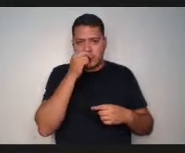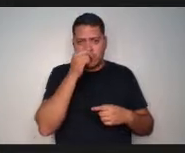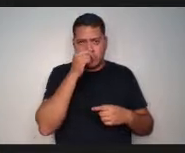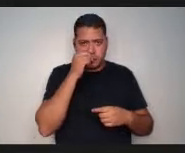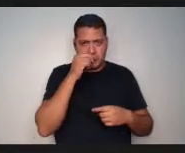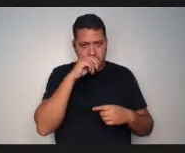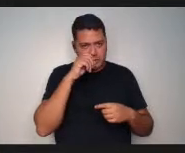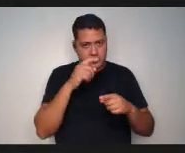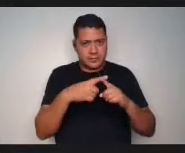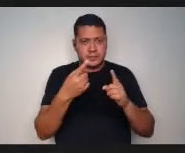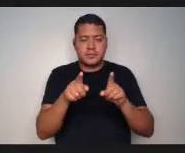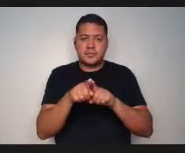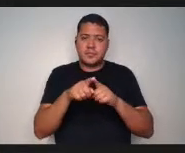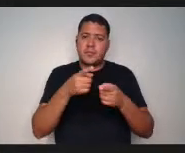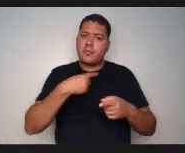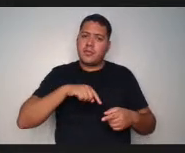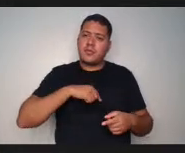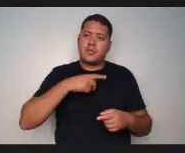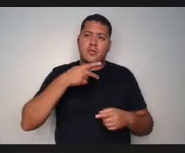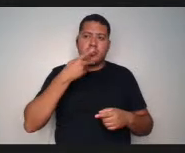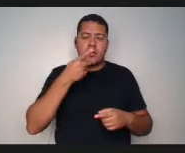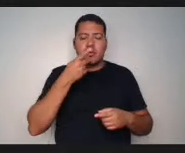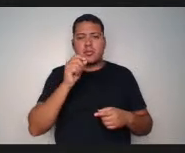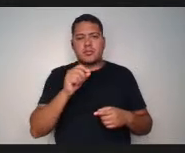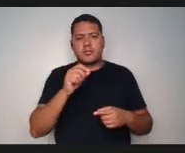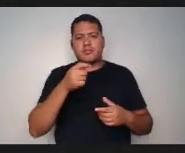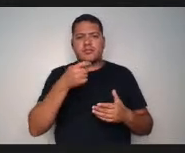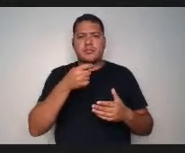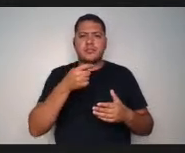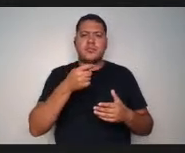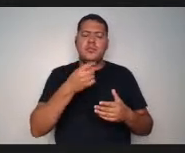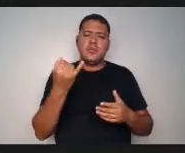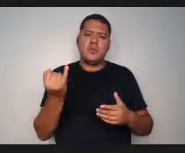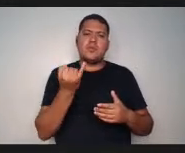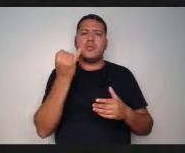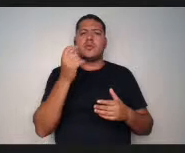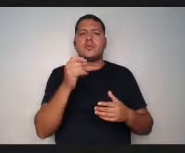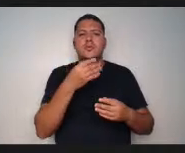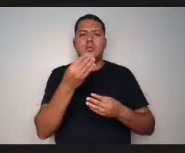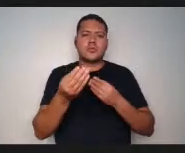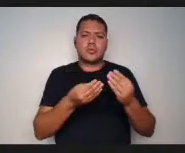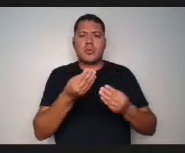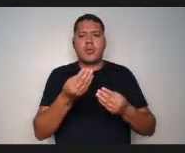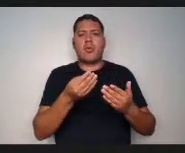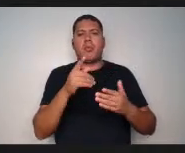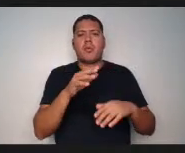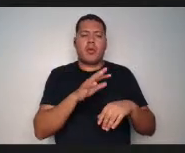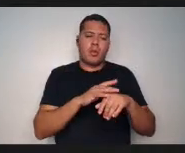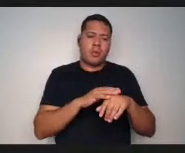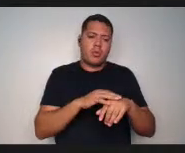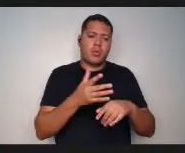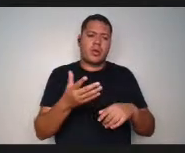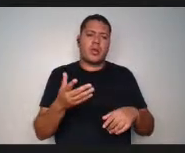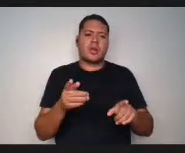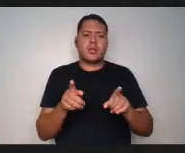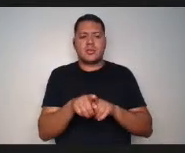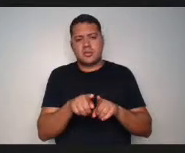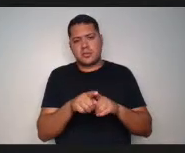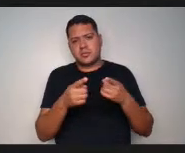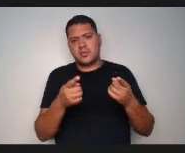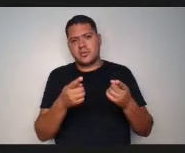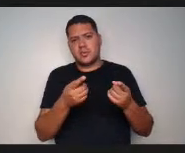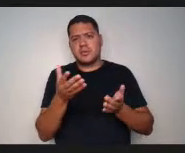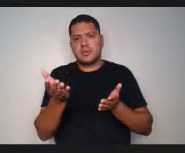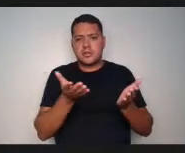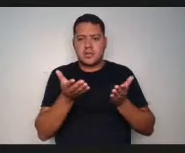severity of illness is impacted by the kind of work that you have. And what we found is that those working